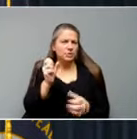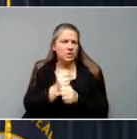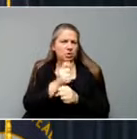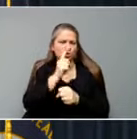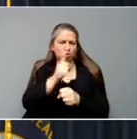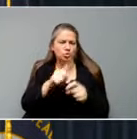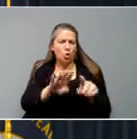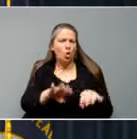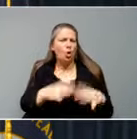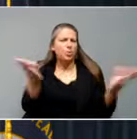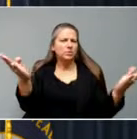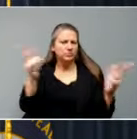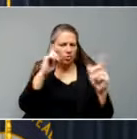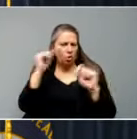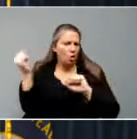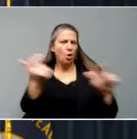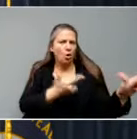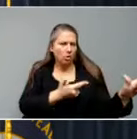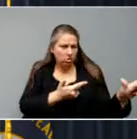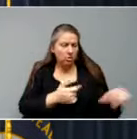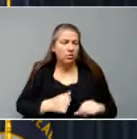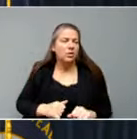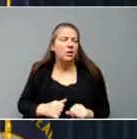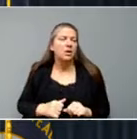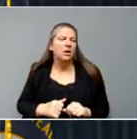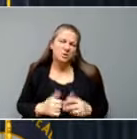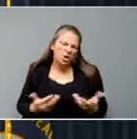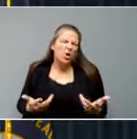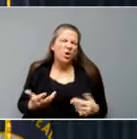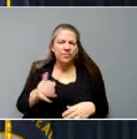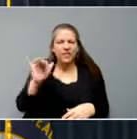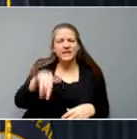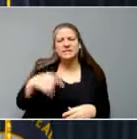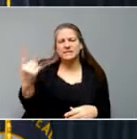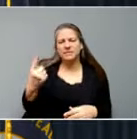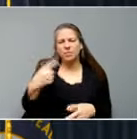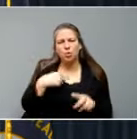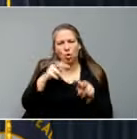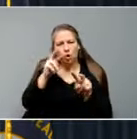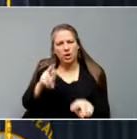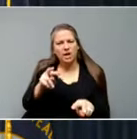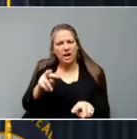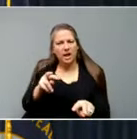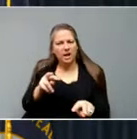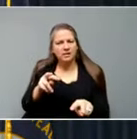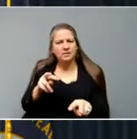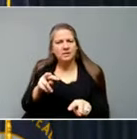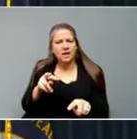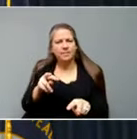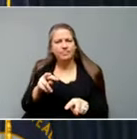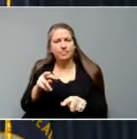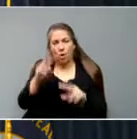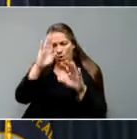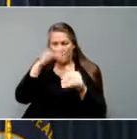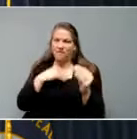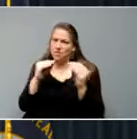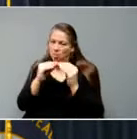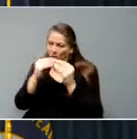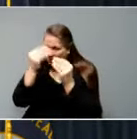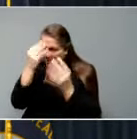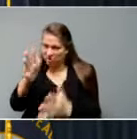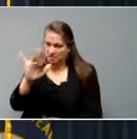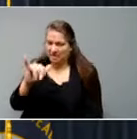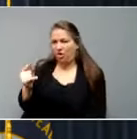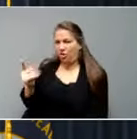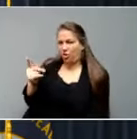for everybody. So that's something that we're looking at in real time, and hopefully I'll have some more information by Thursday on